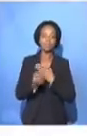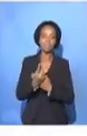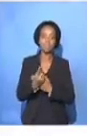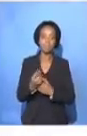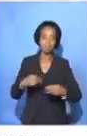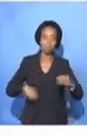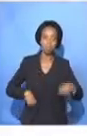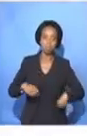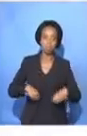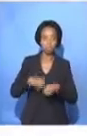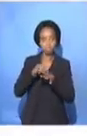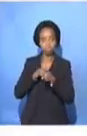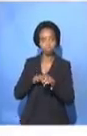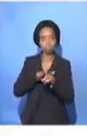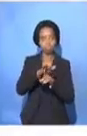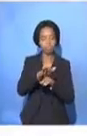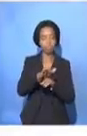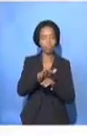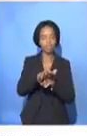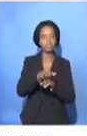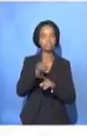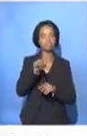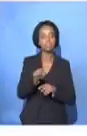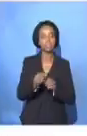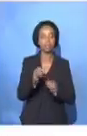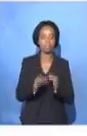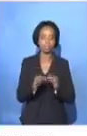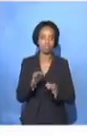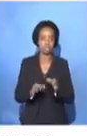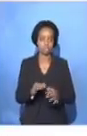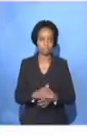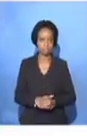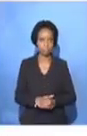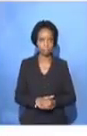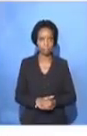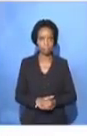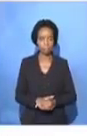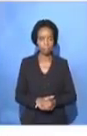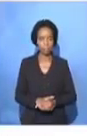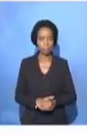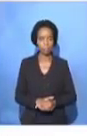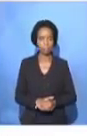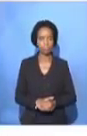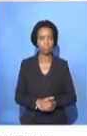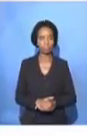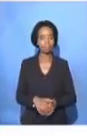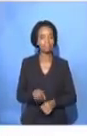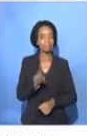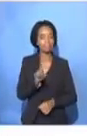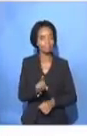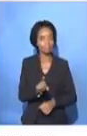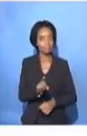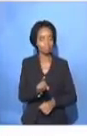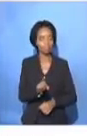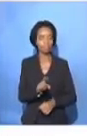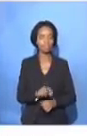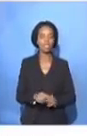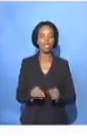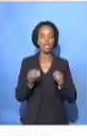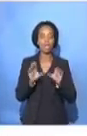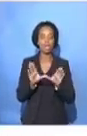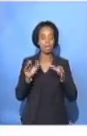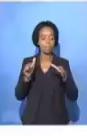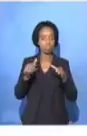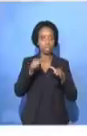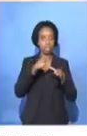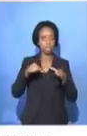influence of money in politics. In this regard, the mission